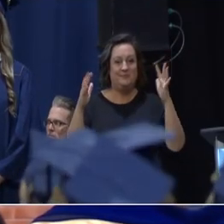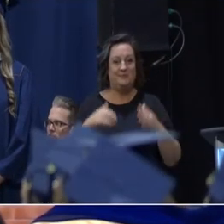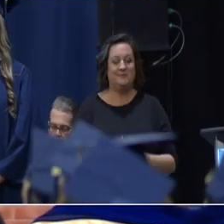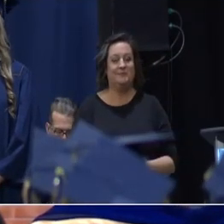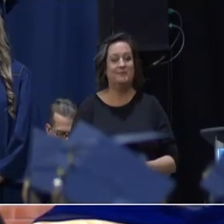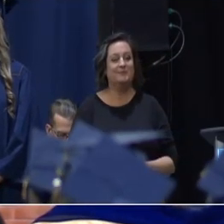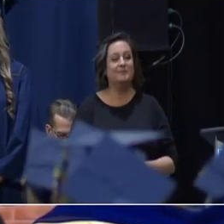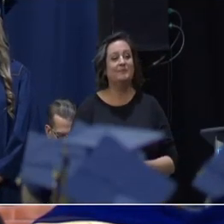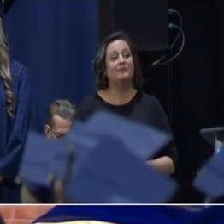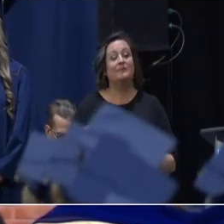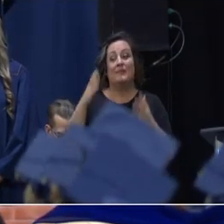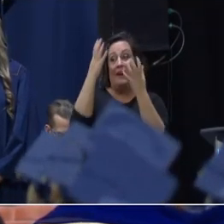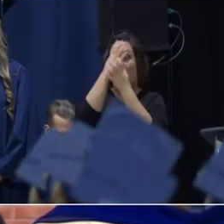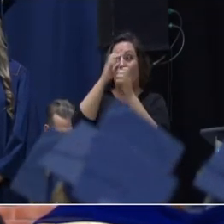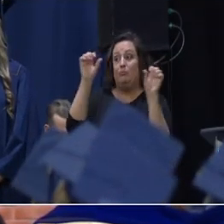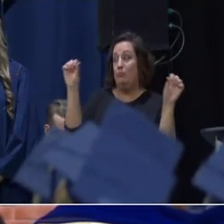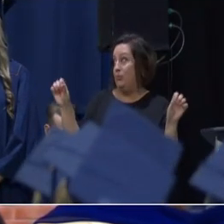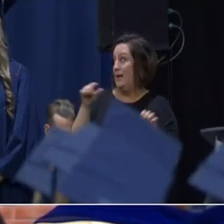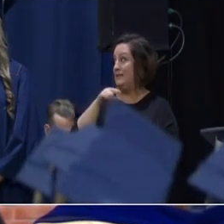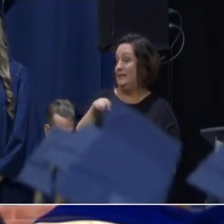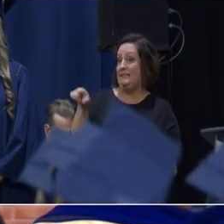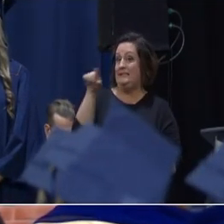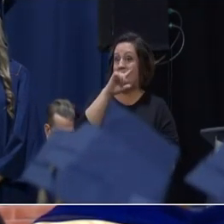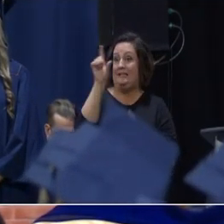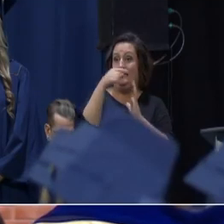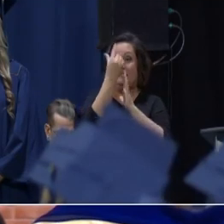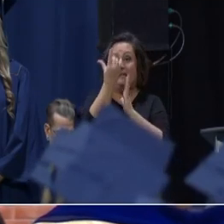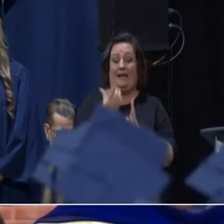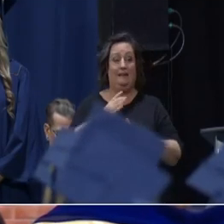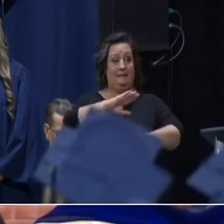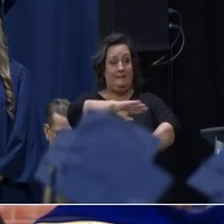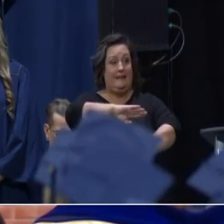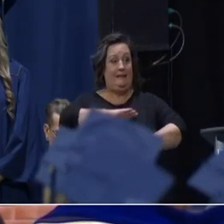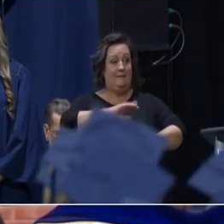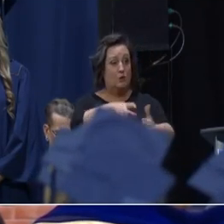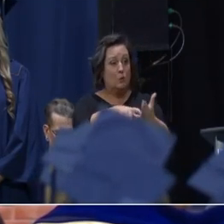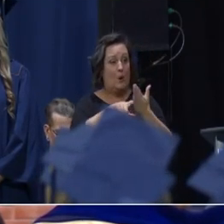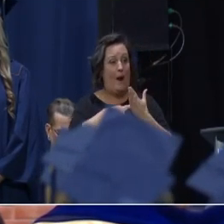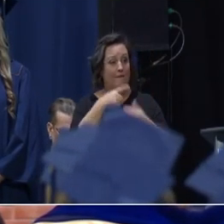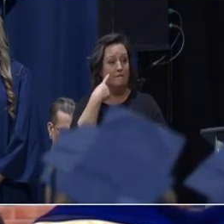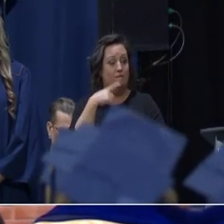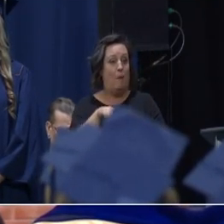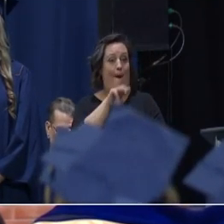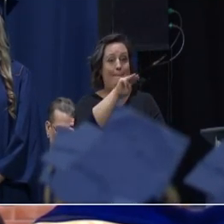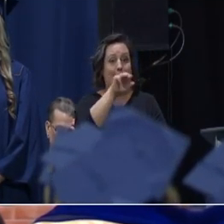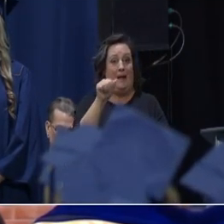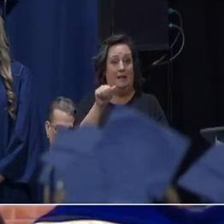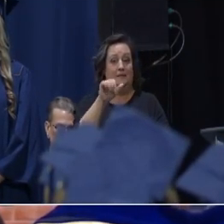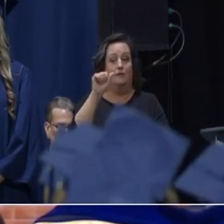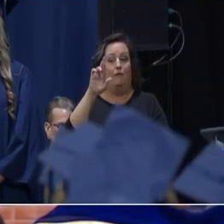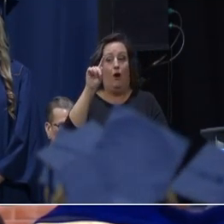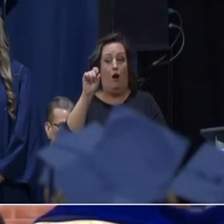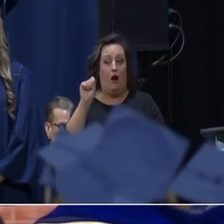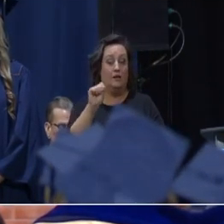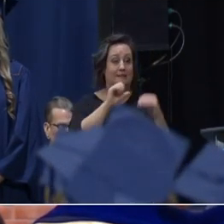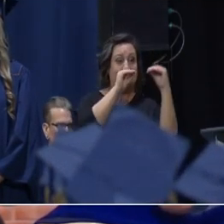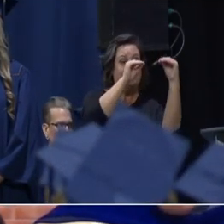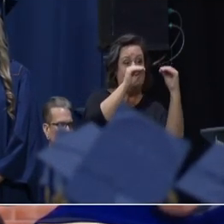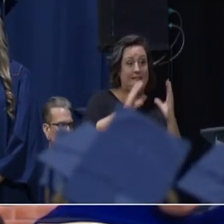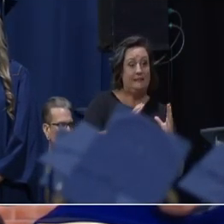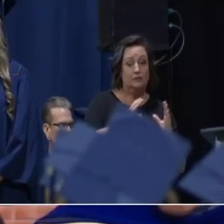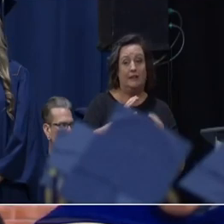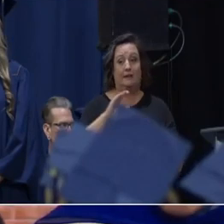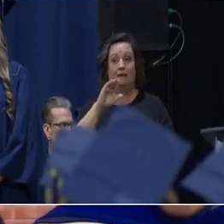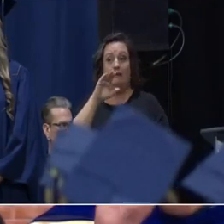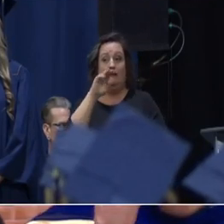President Feinstein, these candidates have met the requirements for the Masters of Arts, Master of Arts in Teaching, Master of